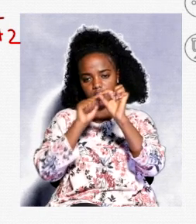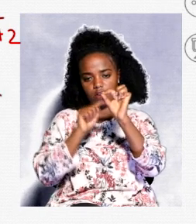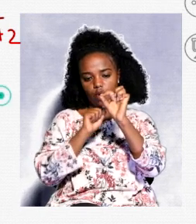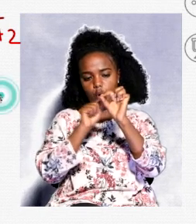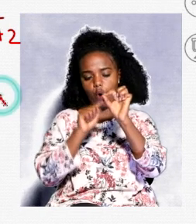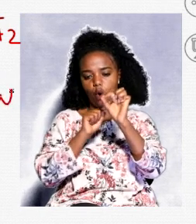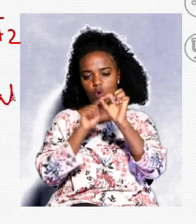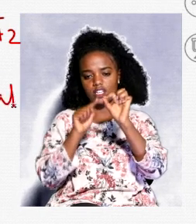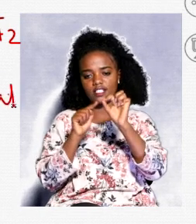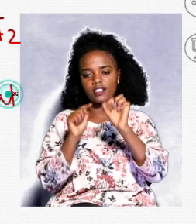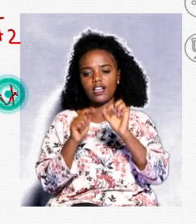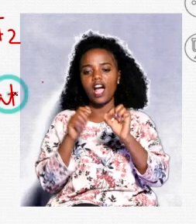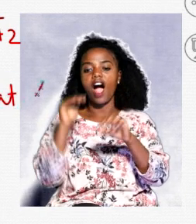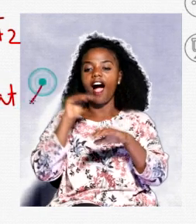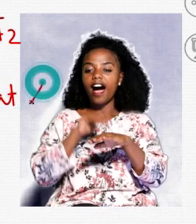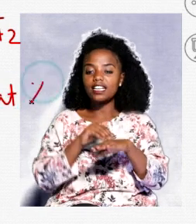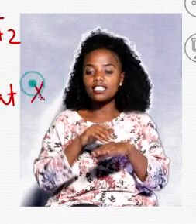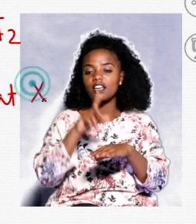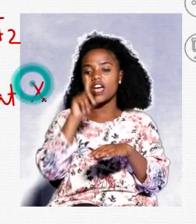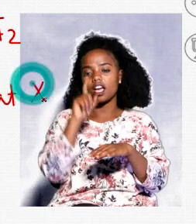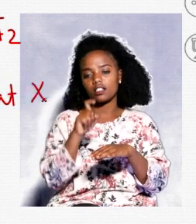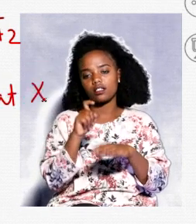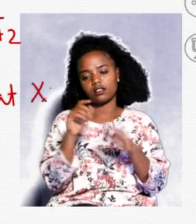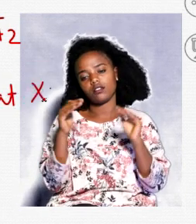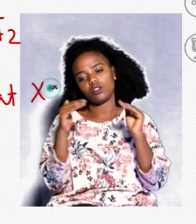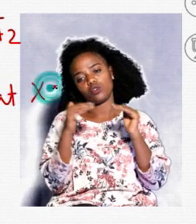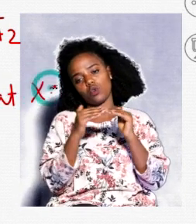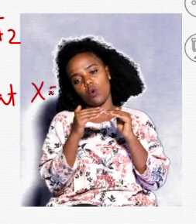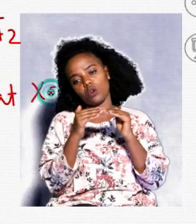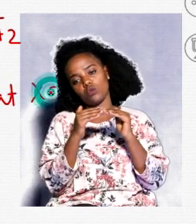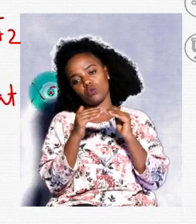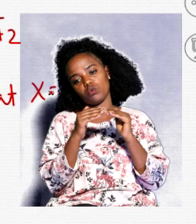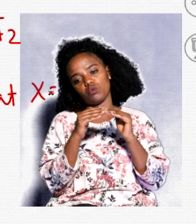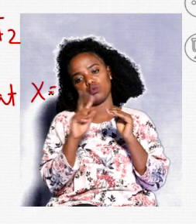a whole at x is equal to,